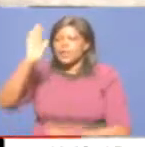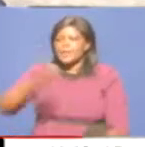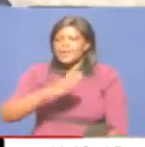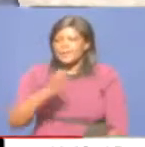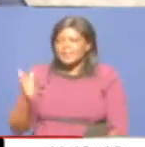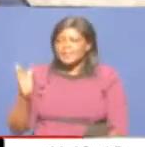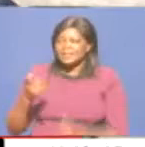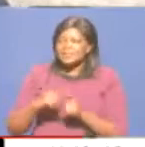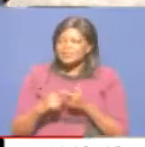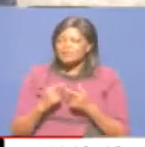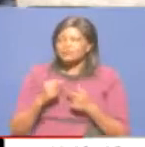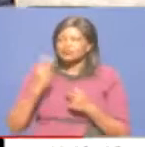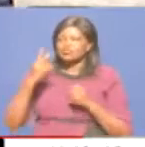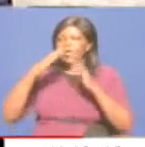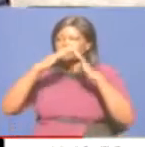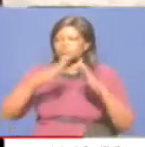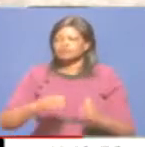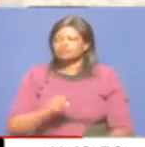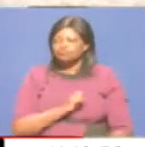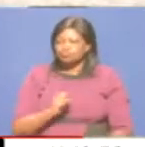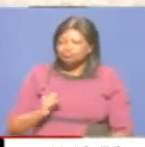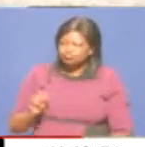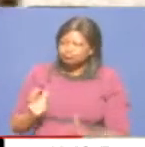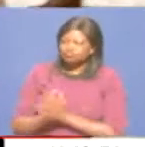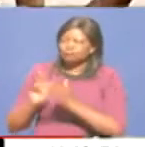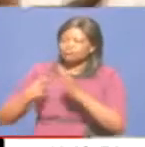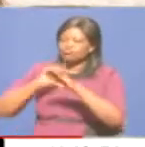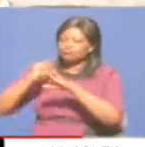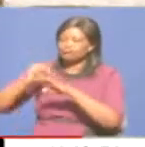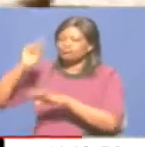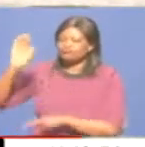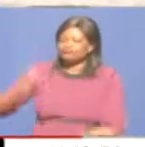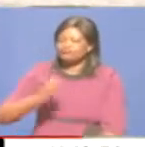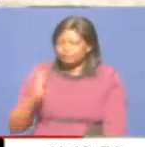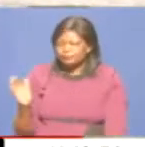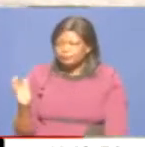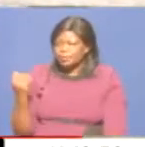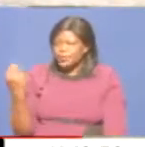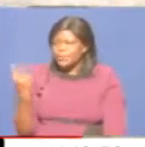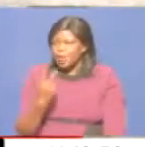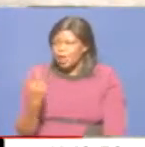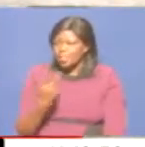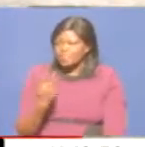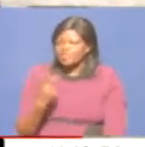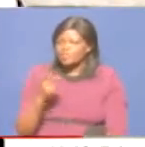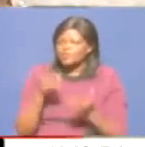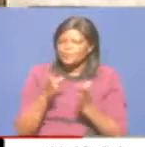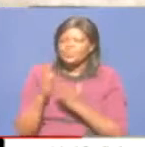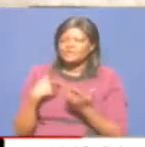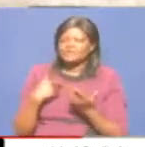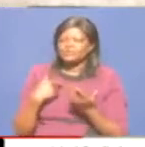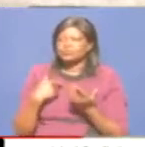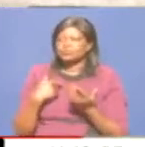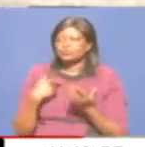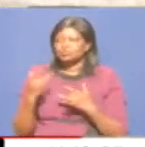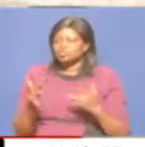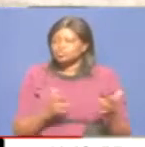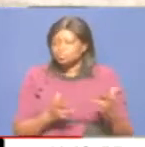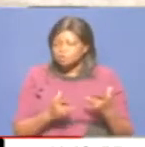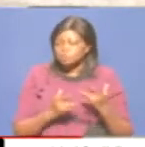have two houses, we have the Senate and the National Assembly. Mm-hmm. And both houses have an opportunity to look at all